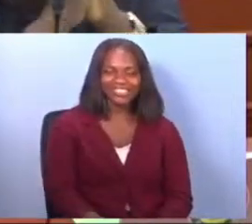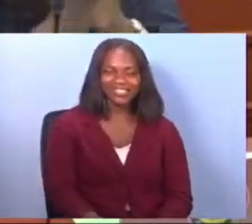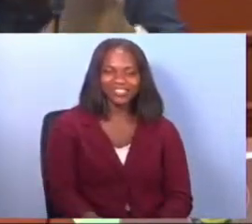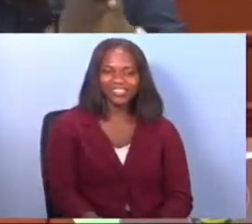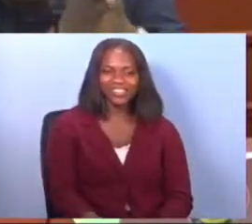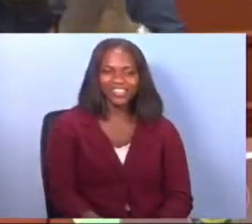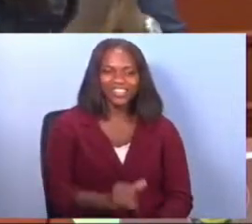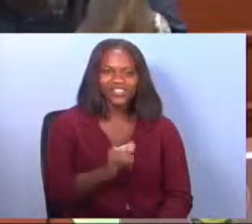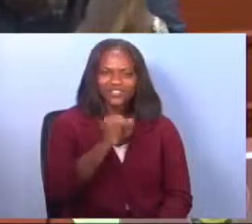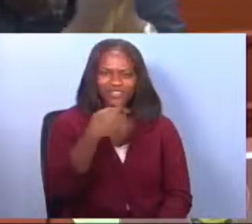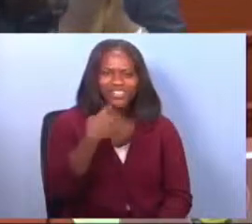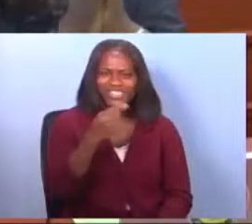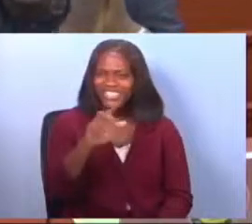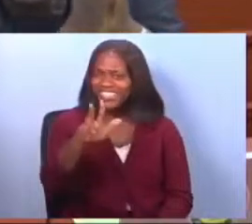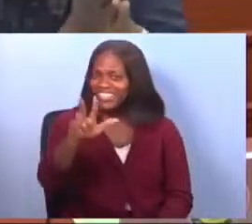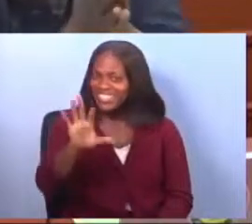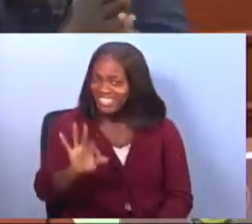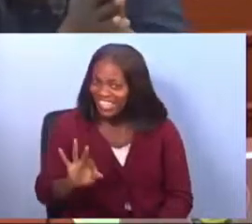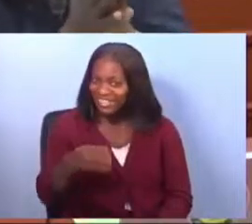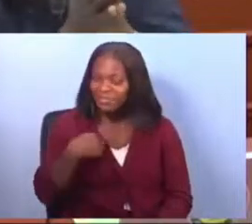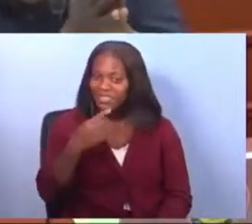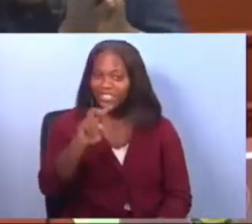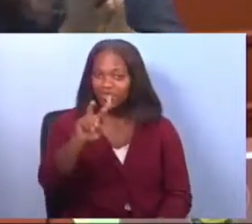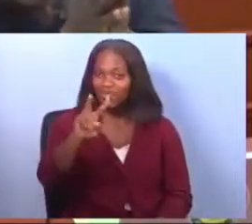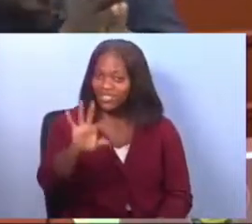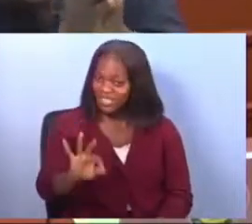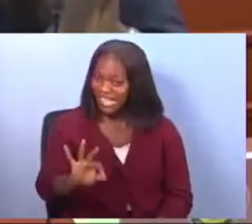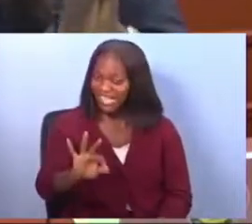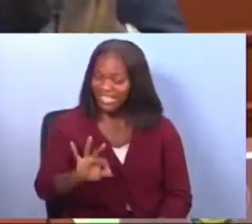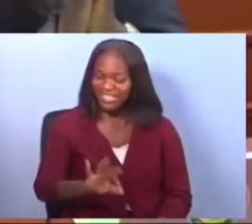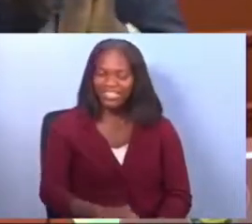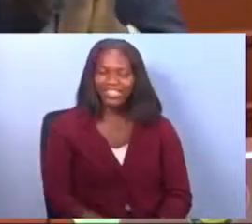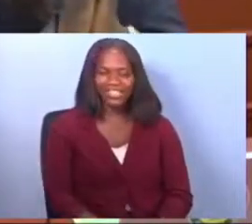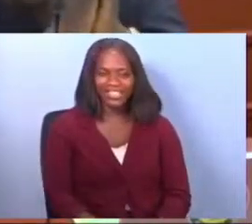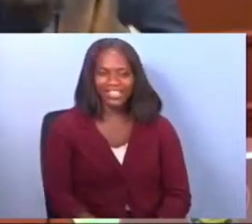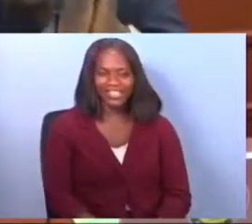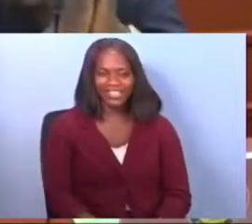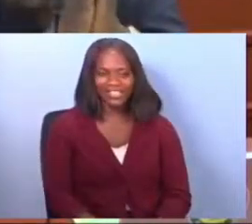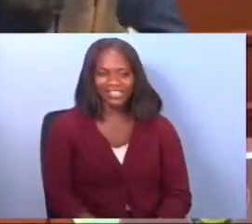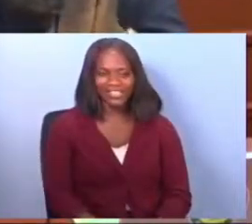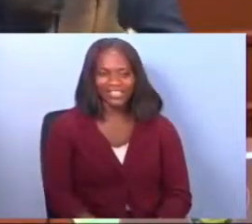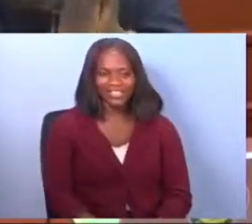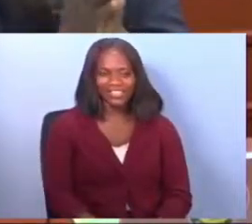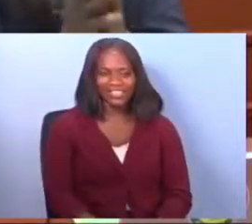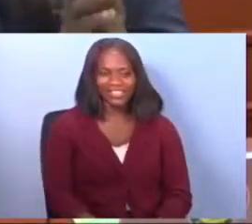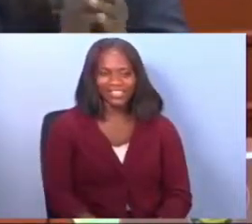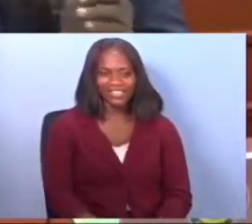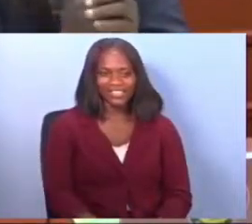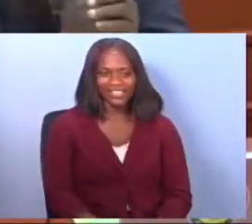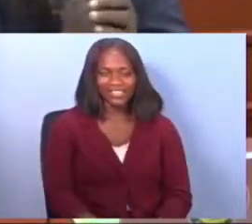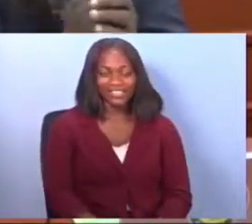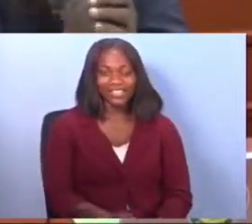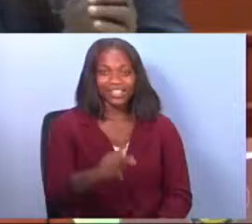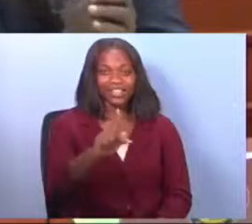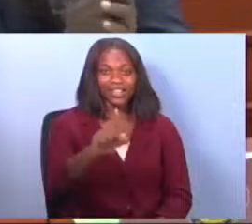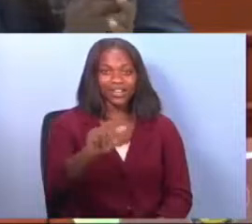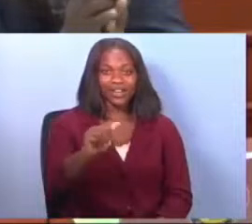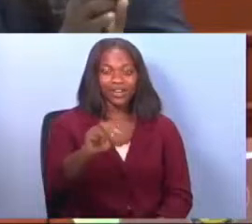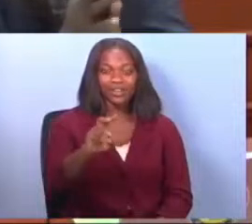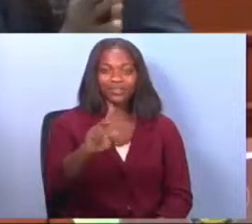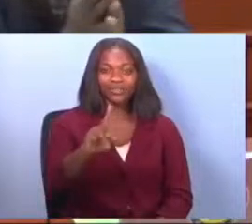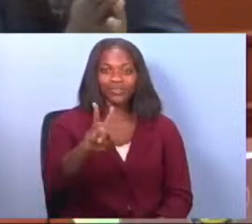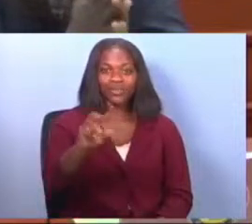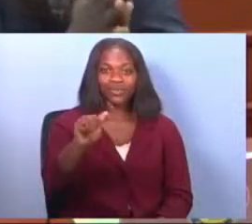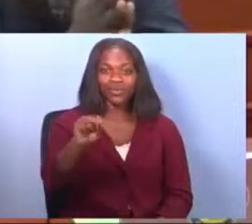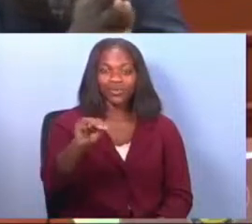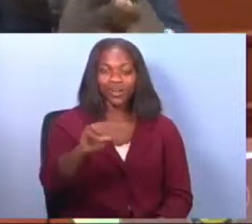I didn't say 39, 29. Okay. Mr. Speaker, so Kwame has been my good friend. He